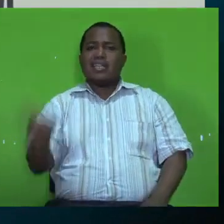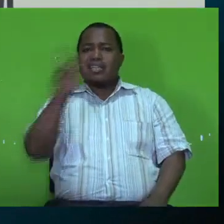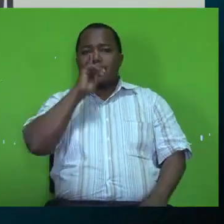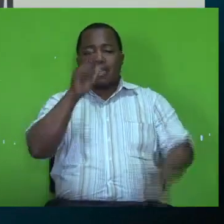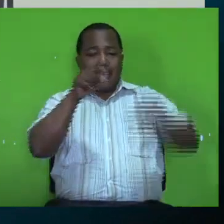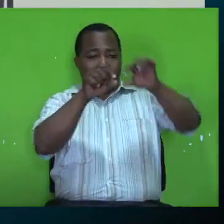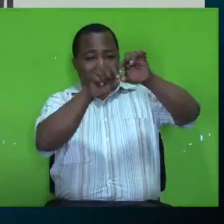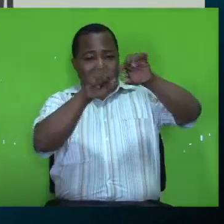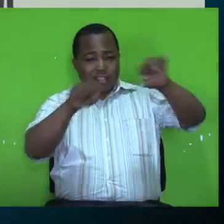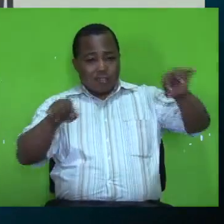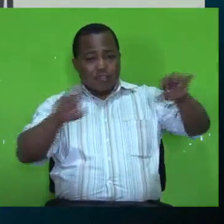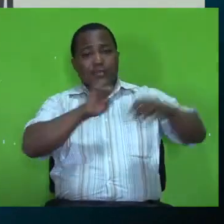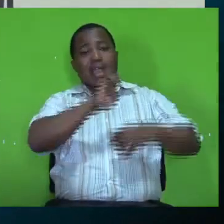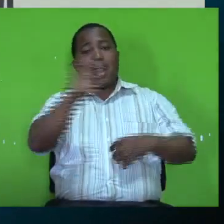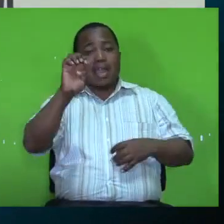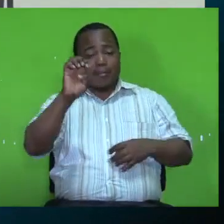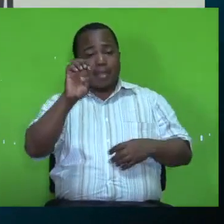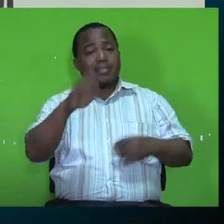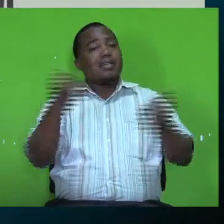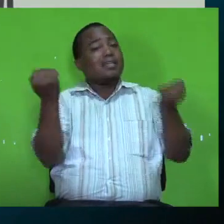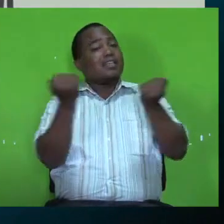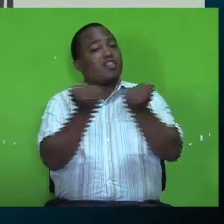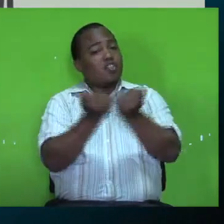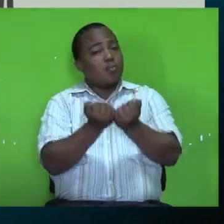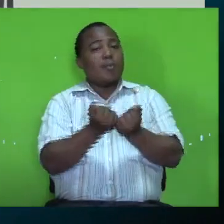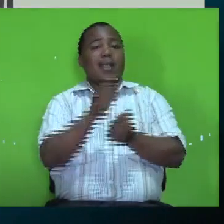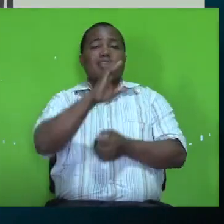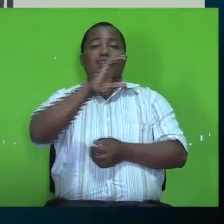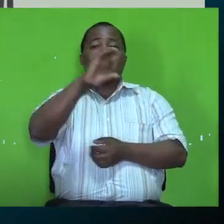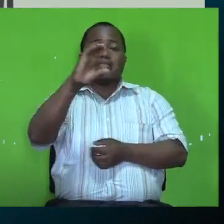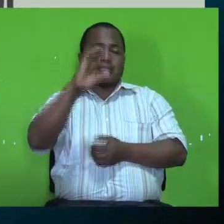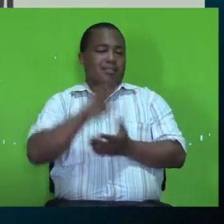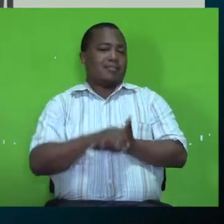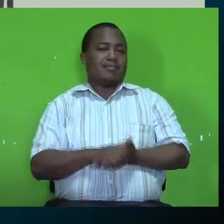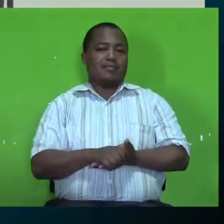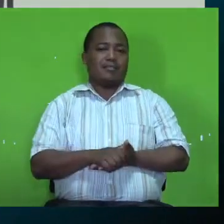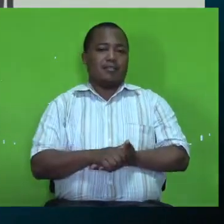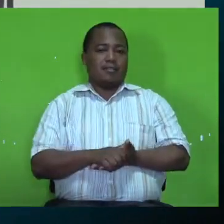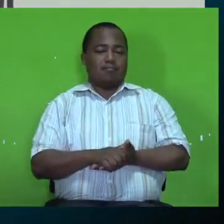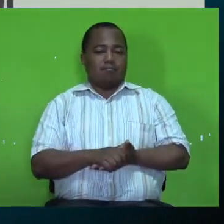tube element has a companion cells.